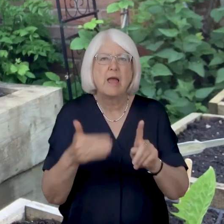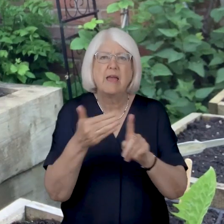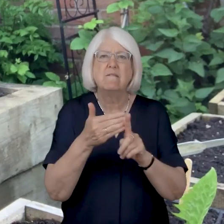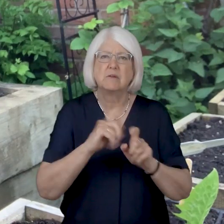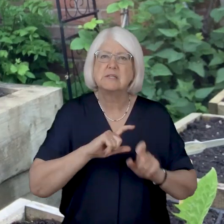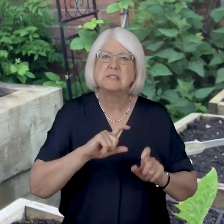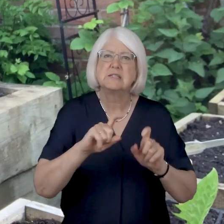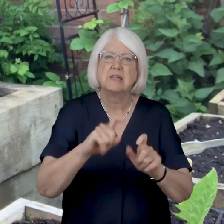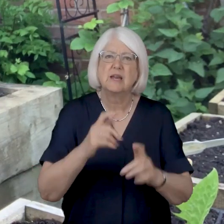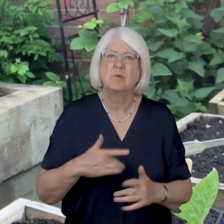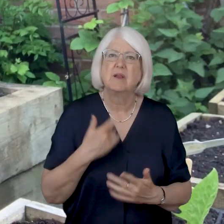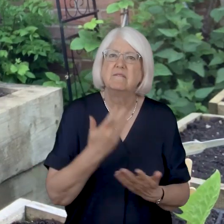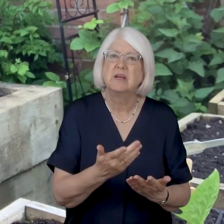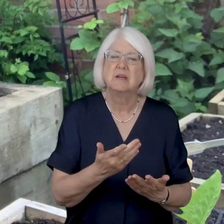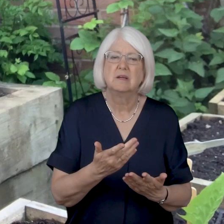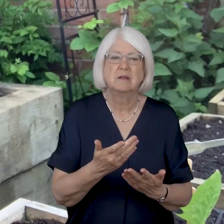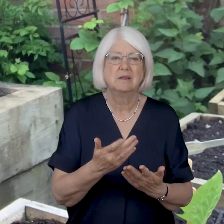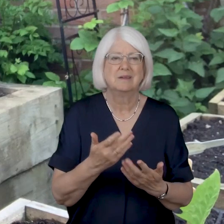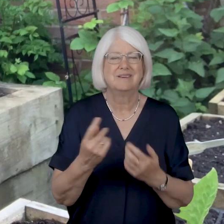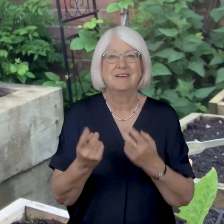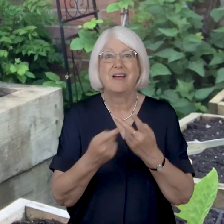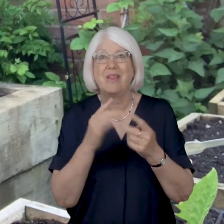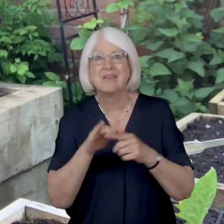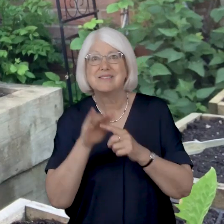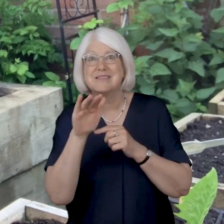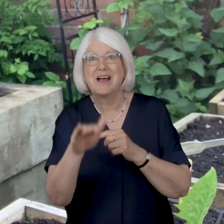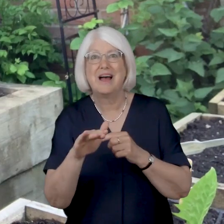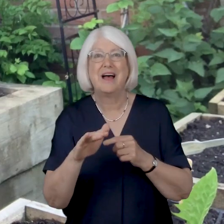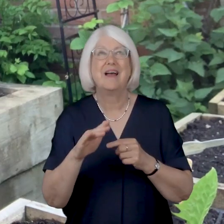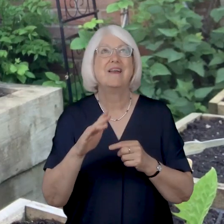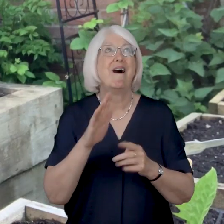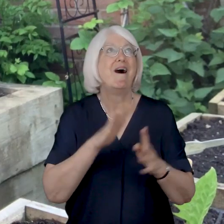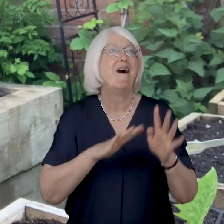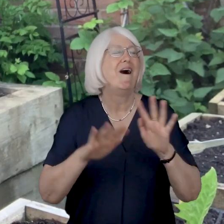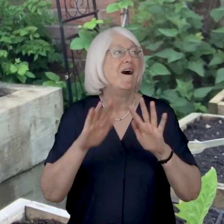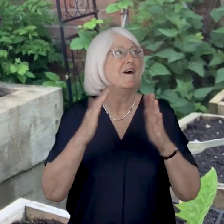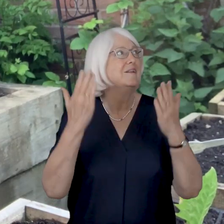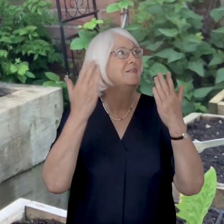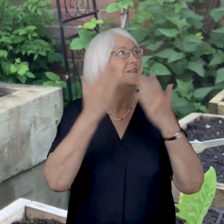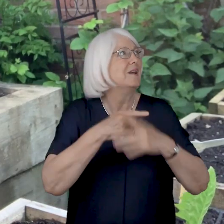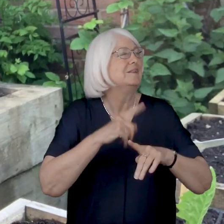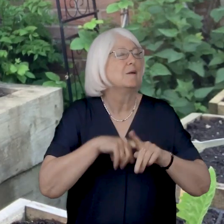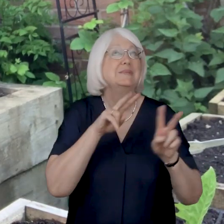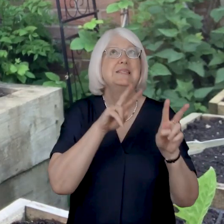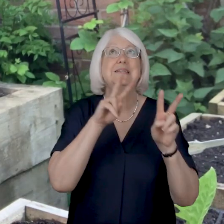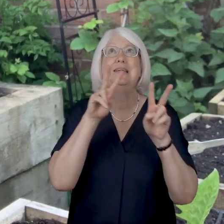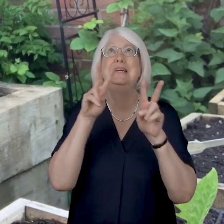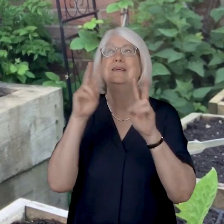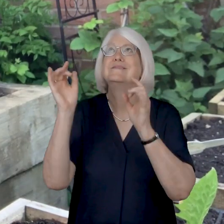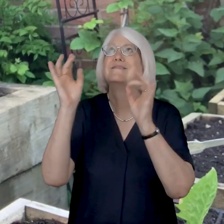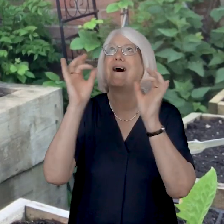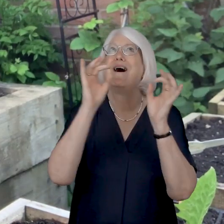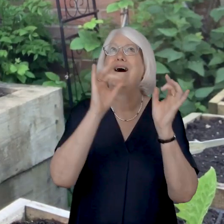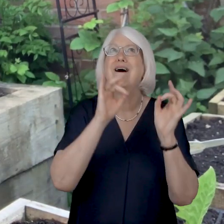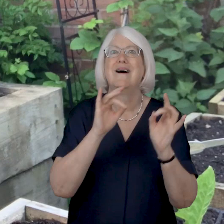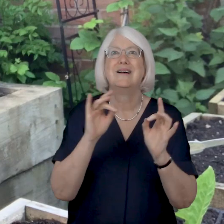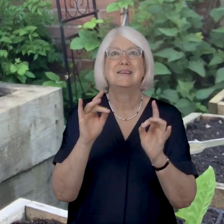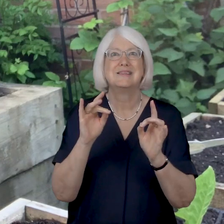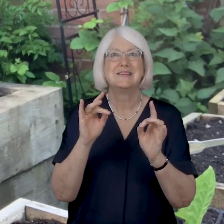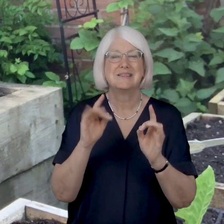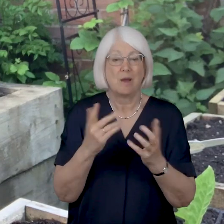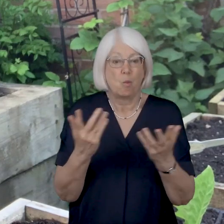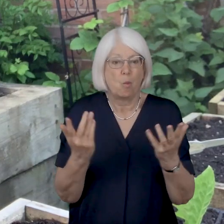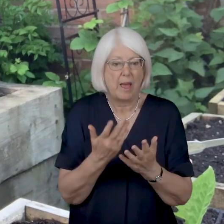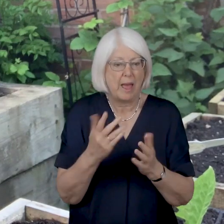The other side of the lake has dark skies at night, and biodiversity has had opportunity to bounce